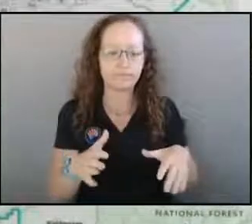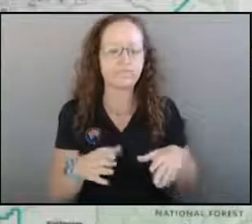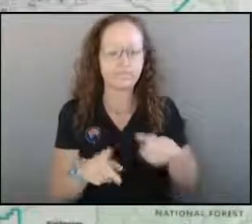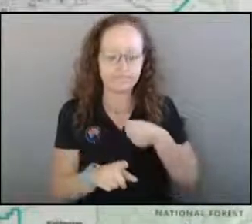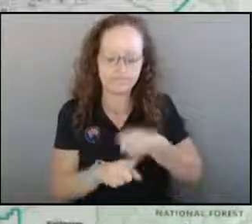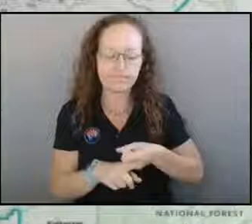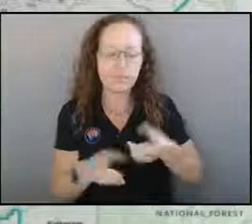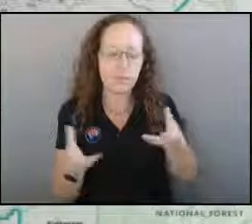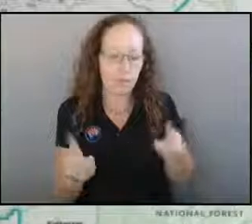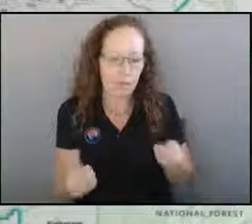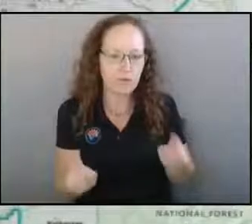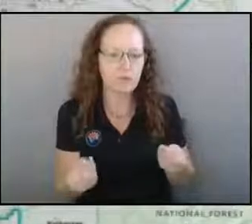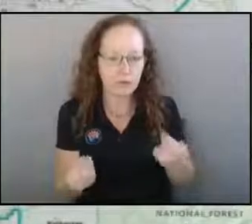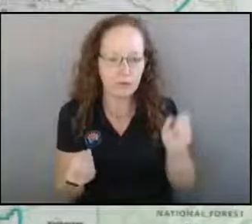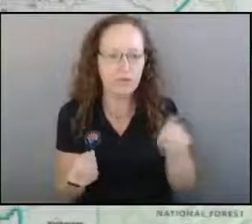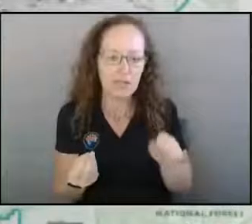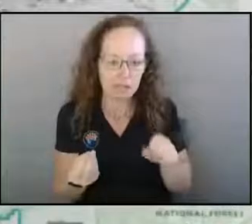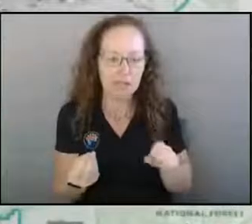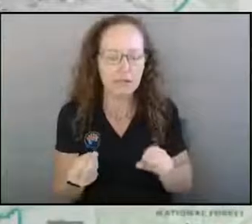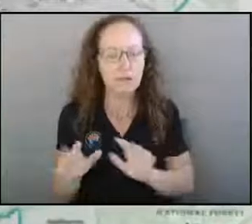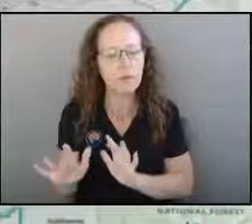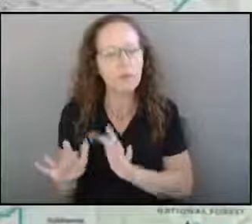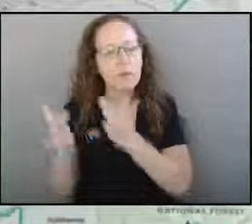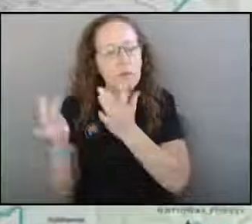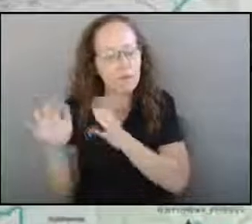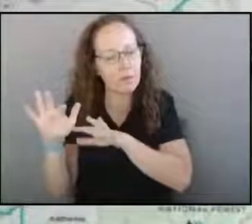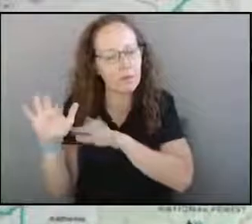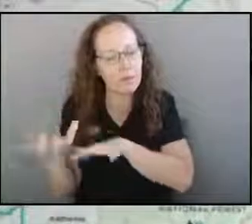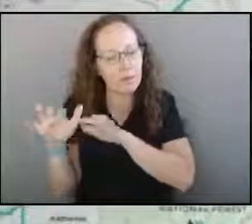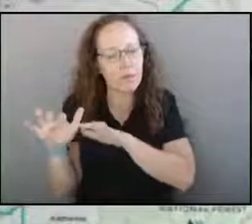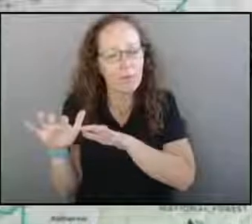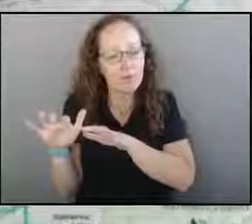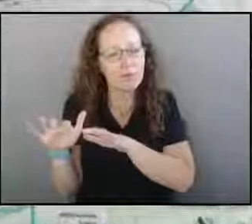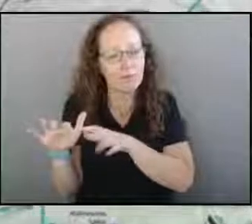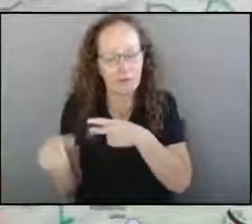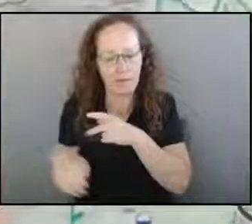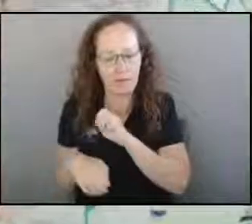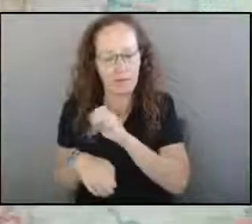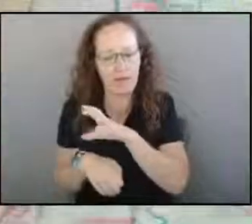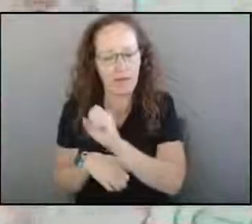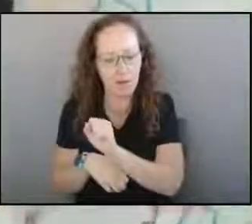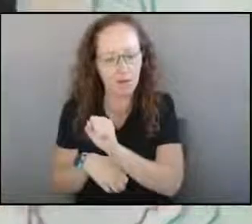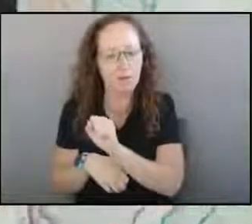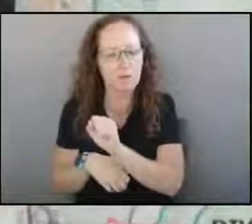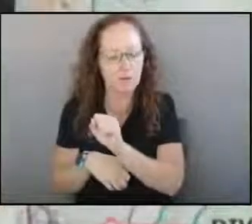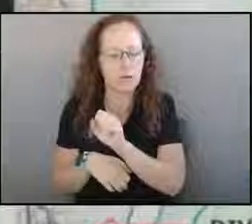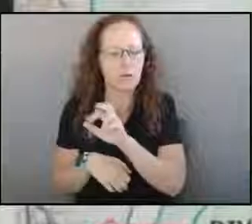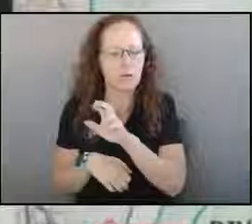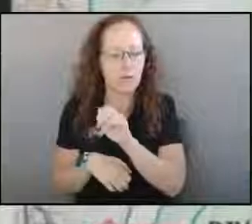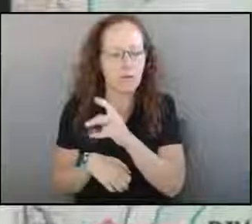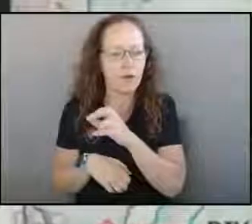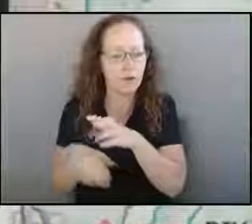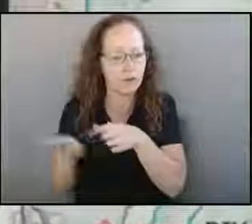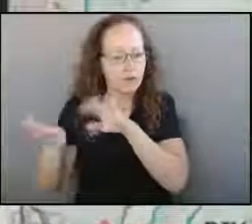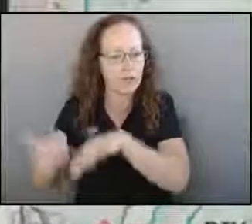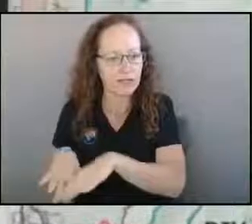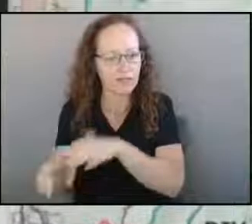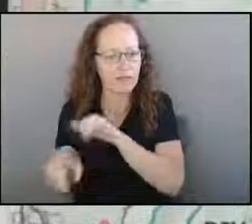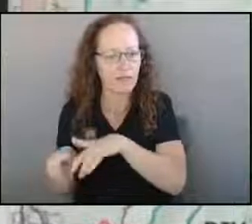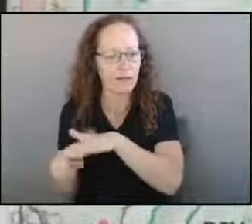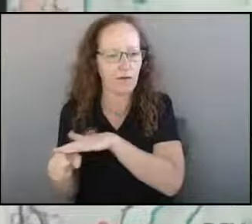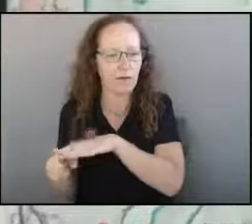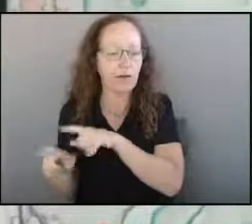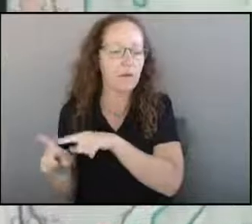that moisture was fairly light on the Pecos River drainage side, but as it came off and down towards the